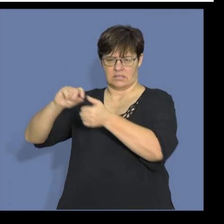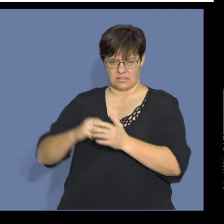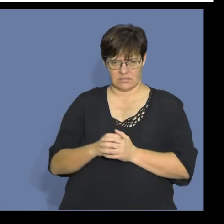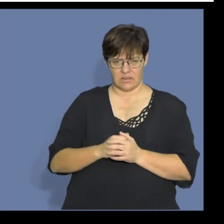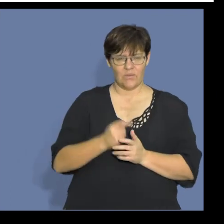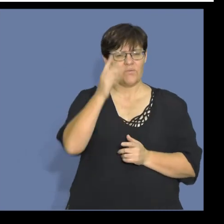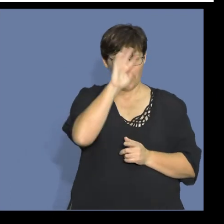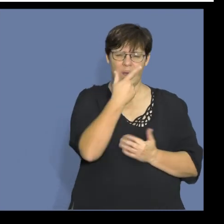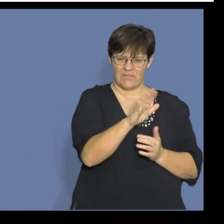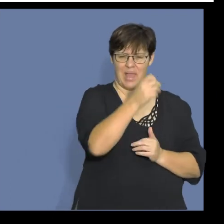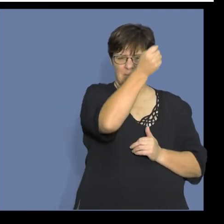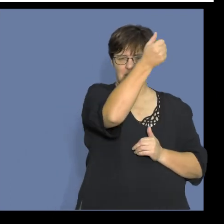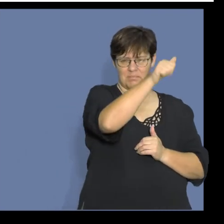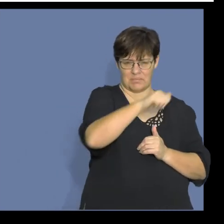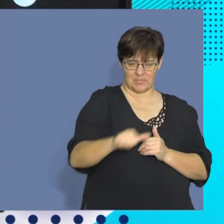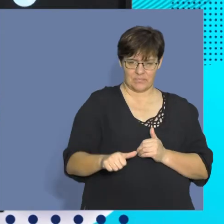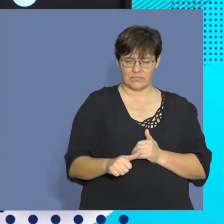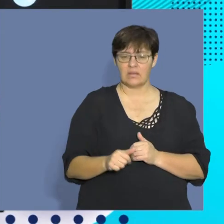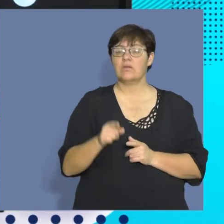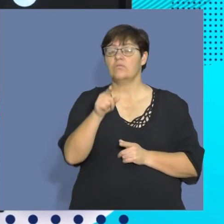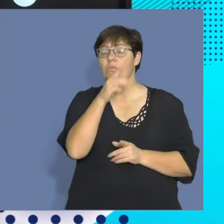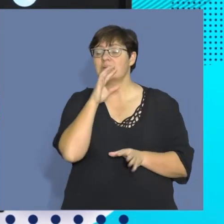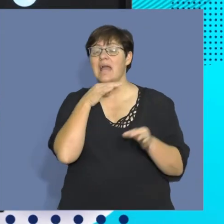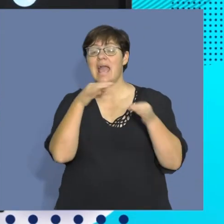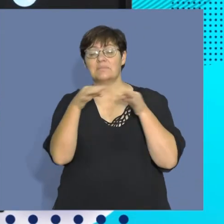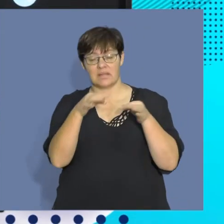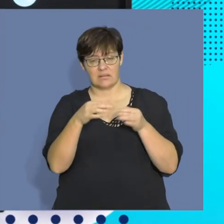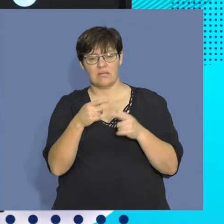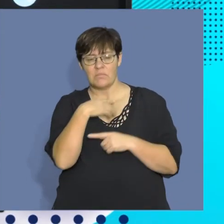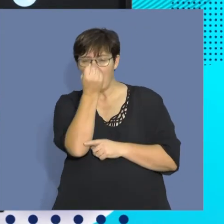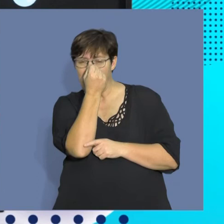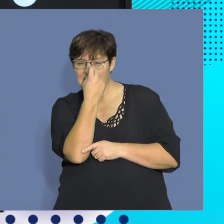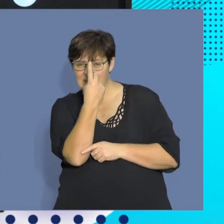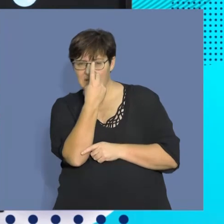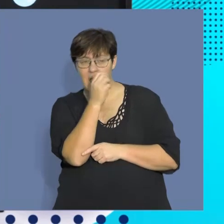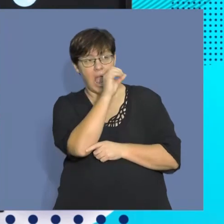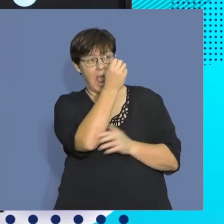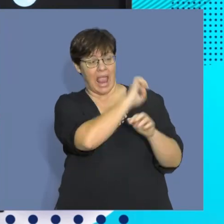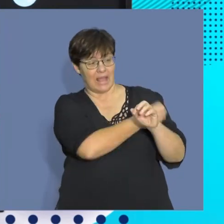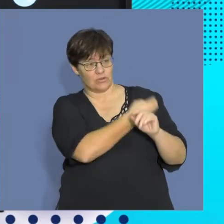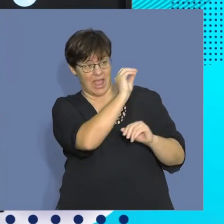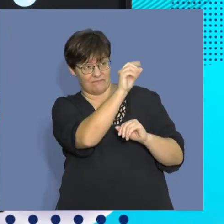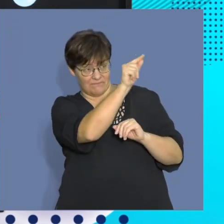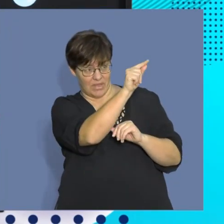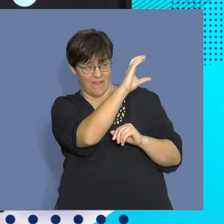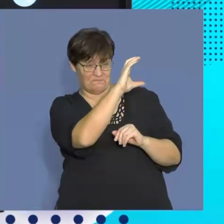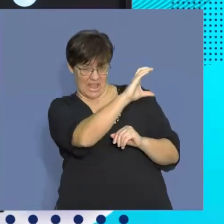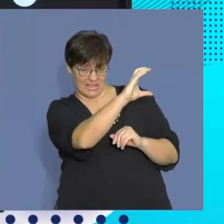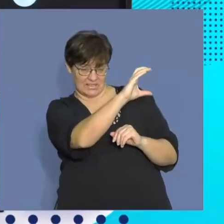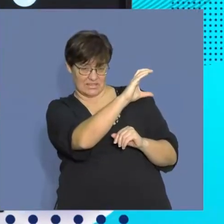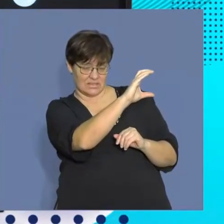flows from one trophic level to the next. What's in addition important to that is understanding that the amount of